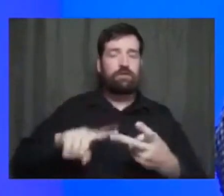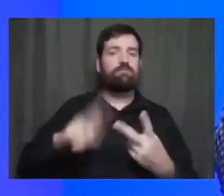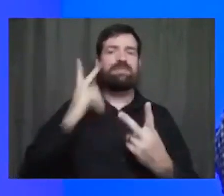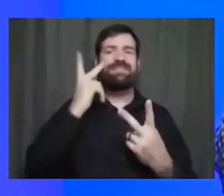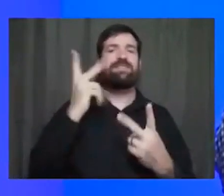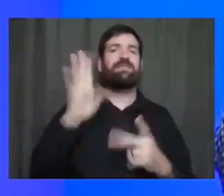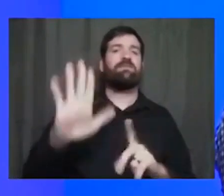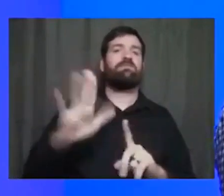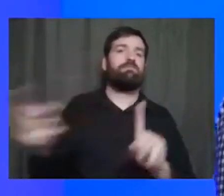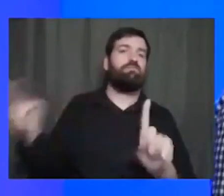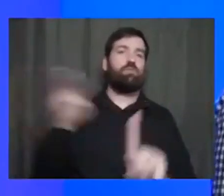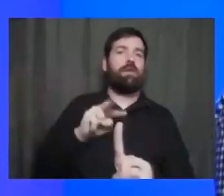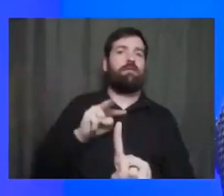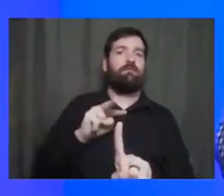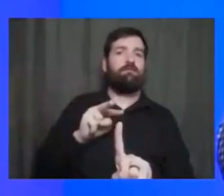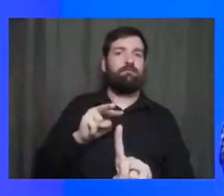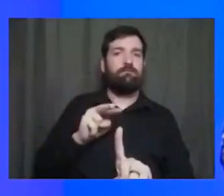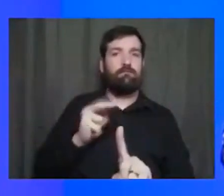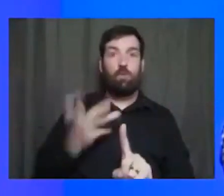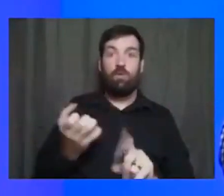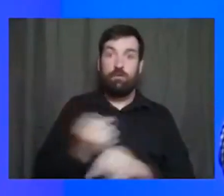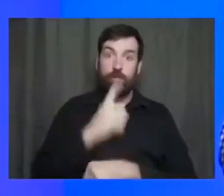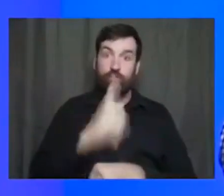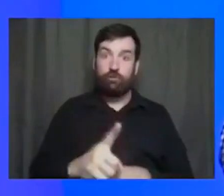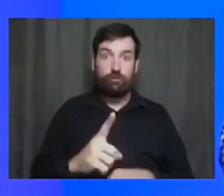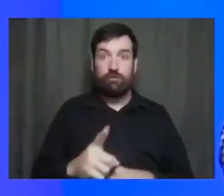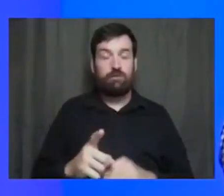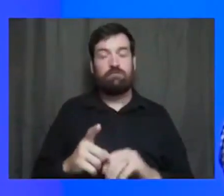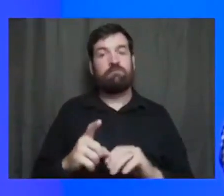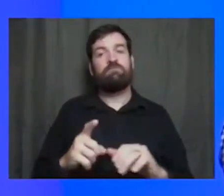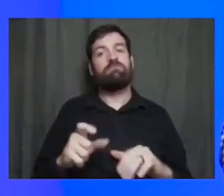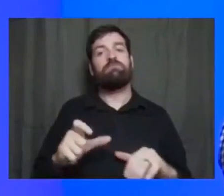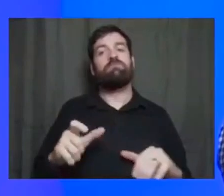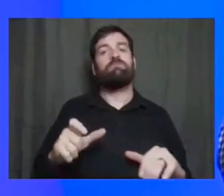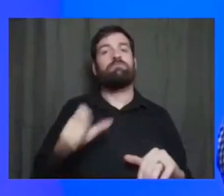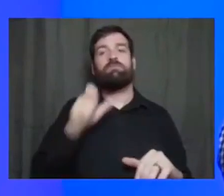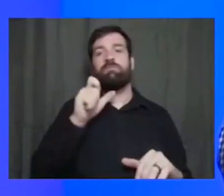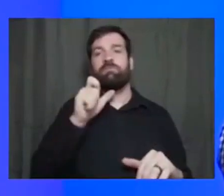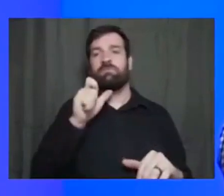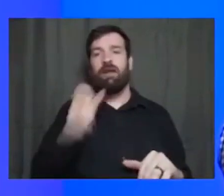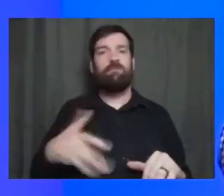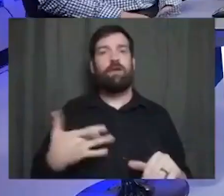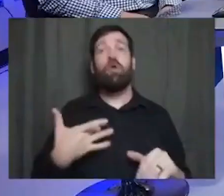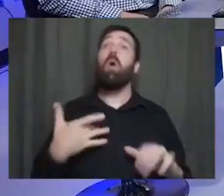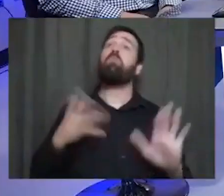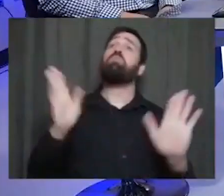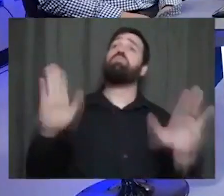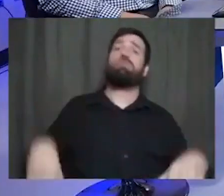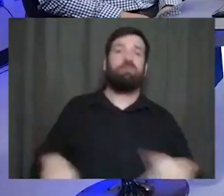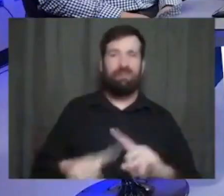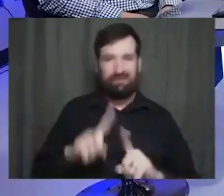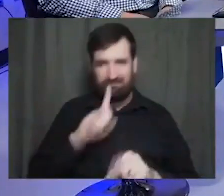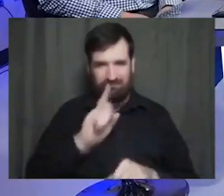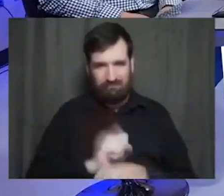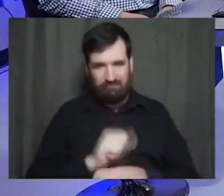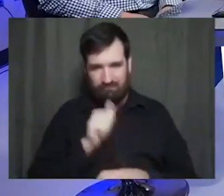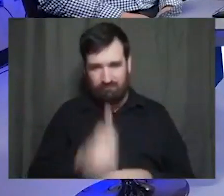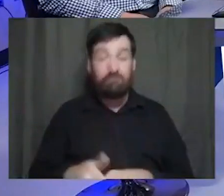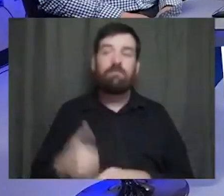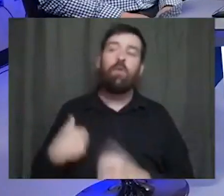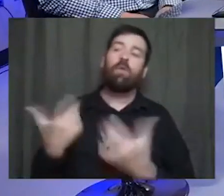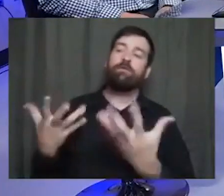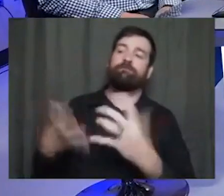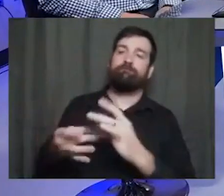just wanting to make sure that those folks don't have a false sense of security when we're going into the summer months. Yeah, I would kind of play on that. Keep